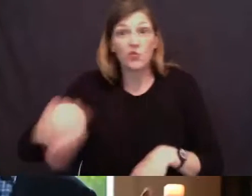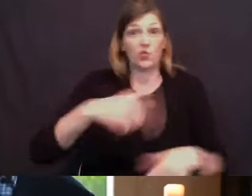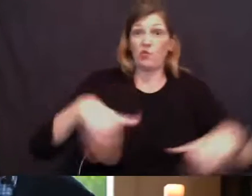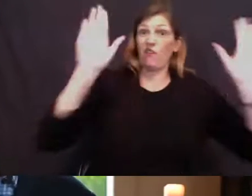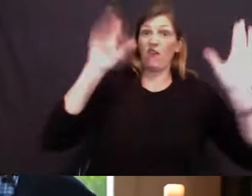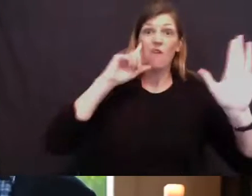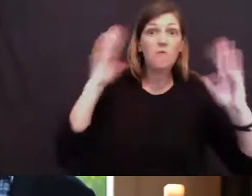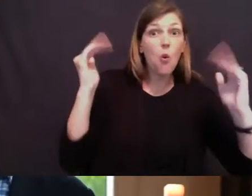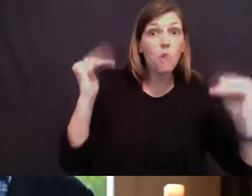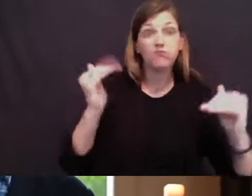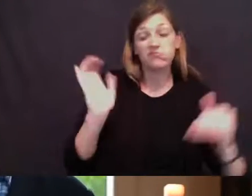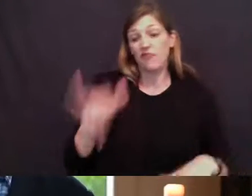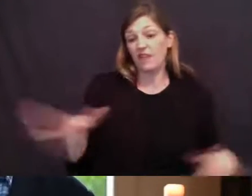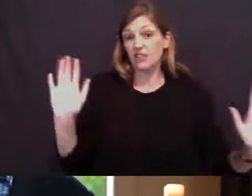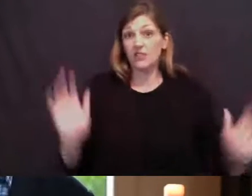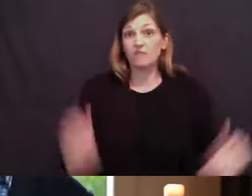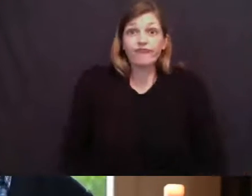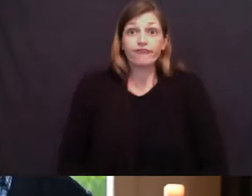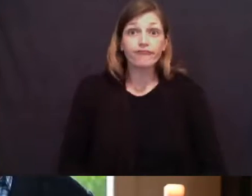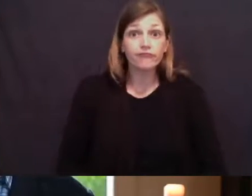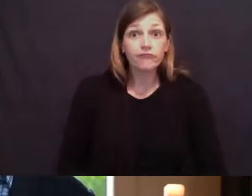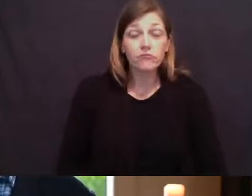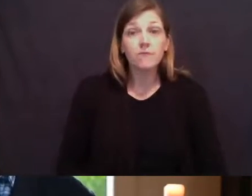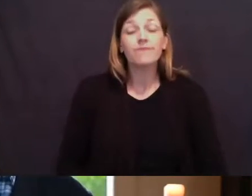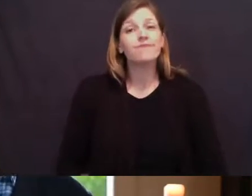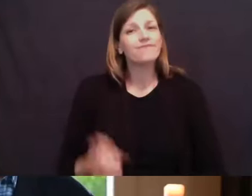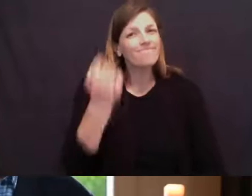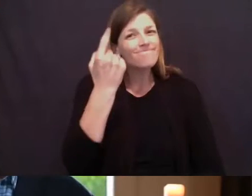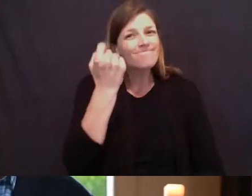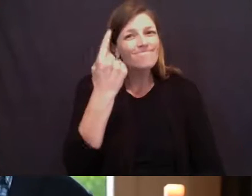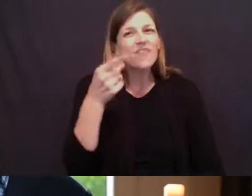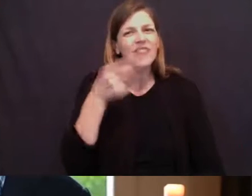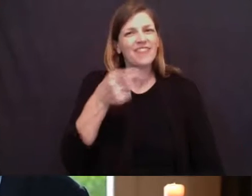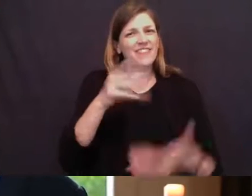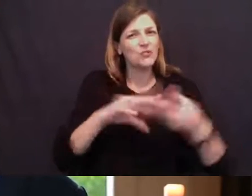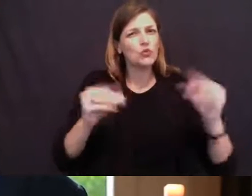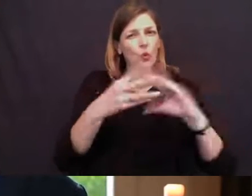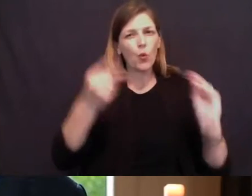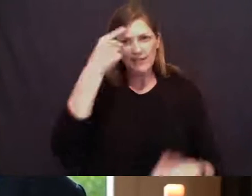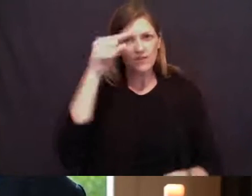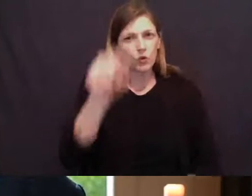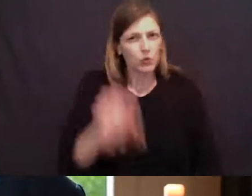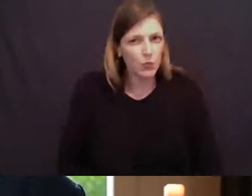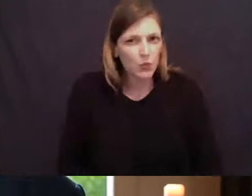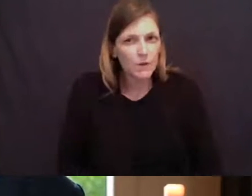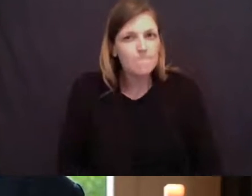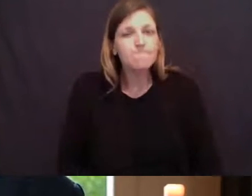is just the way it's going to be. Listen, this story is for you. Now look at